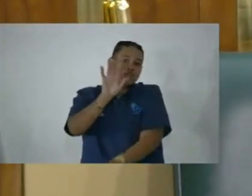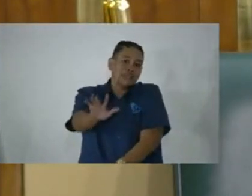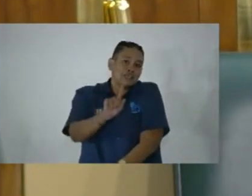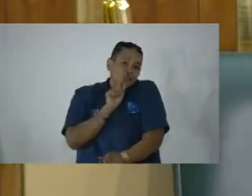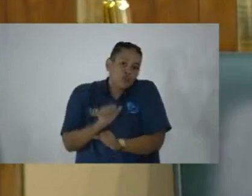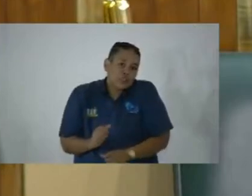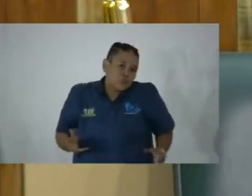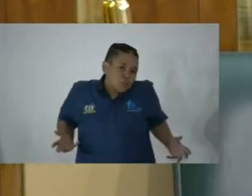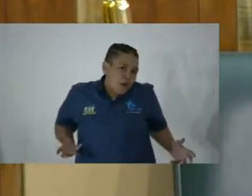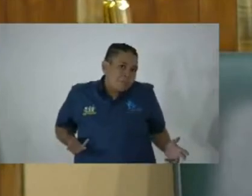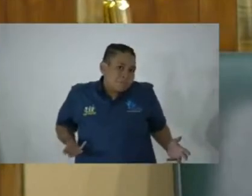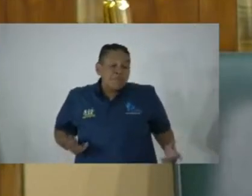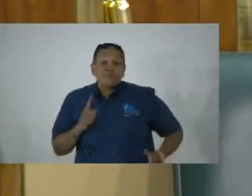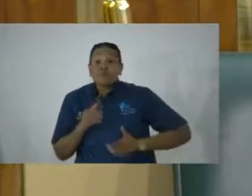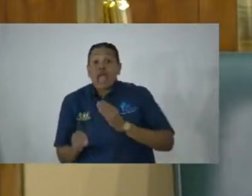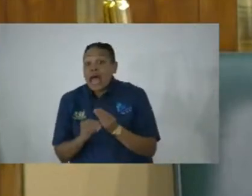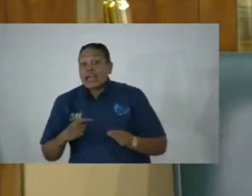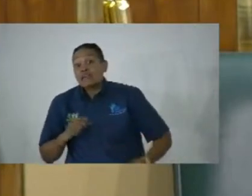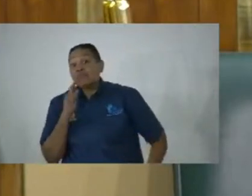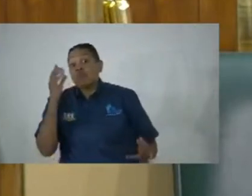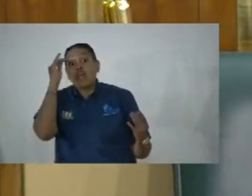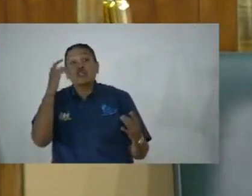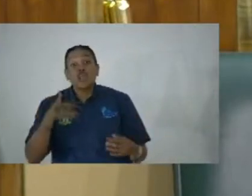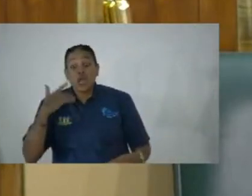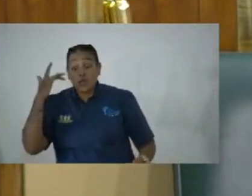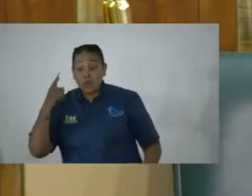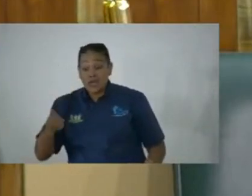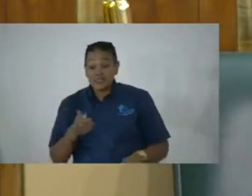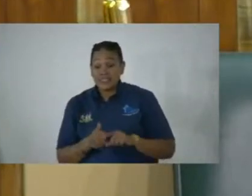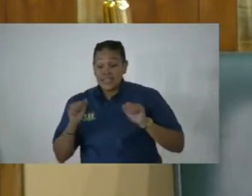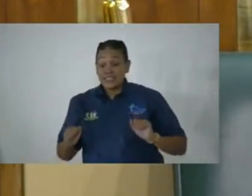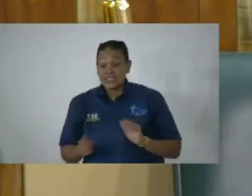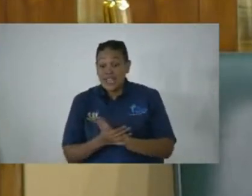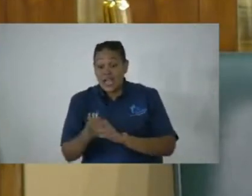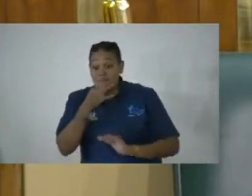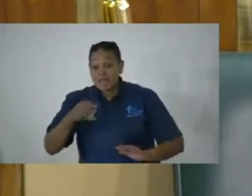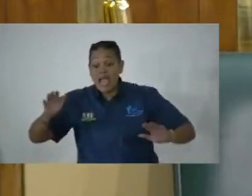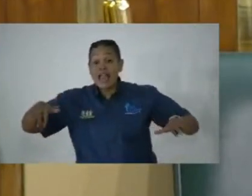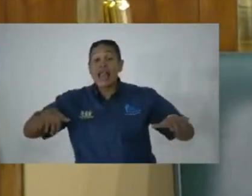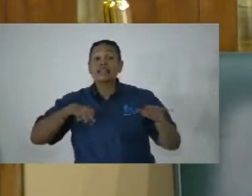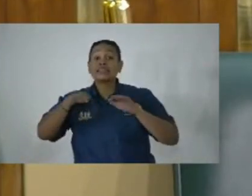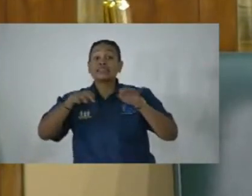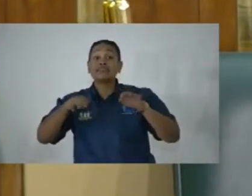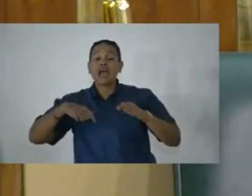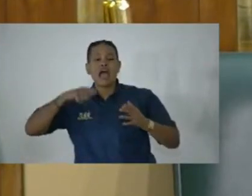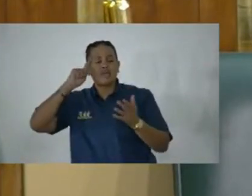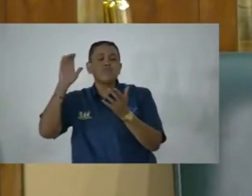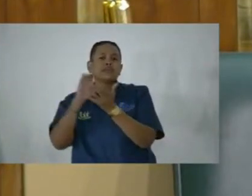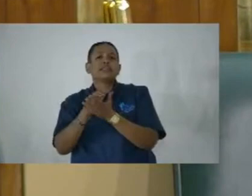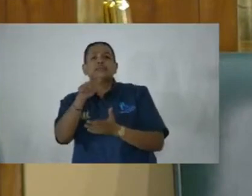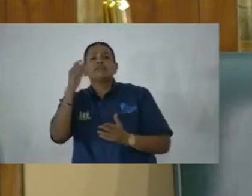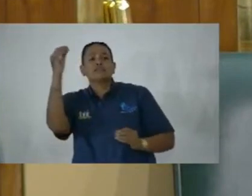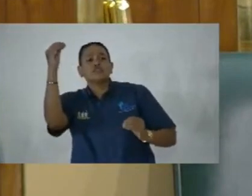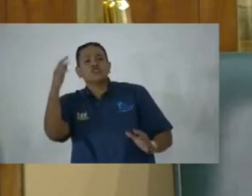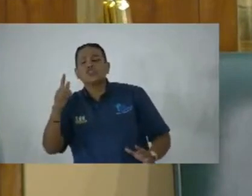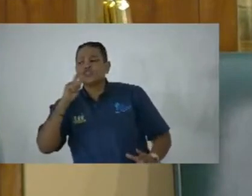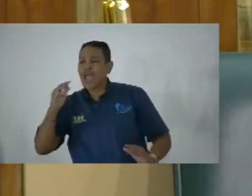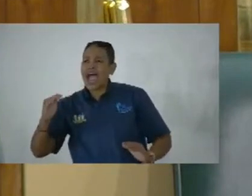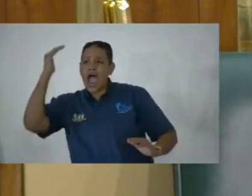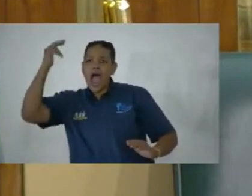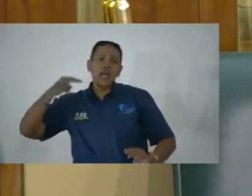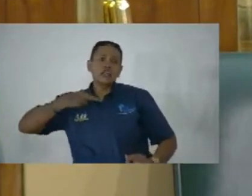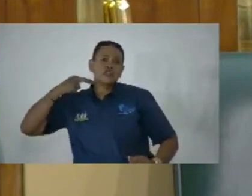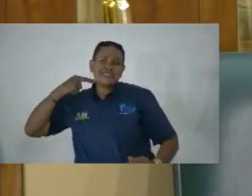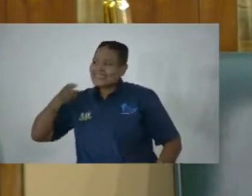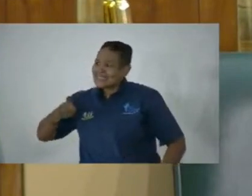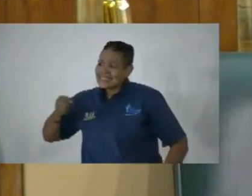that extent, I am concerned about it because competence have not been defined, and I believe that the teachers are at high risk if